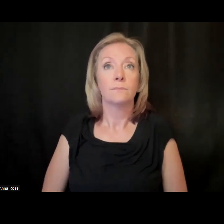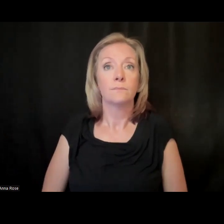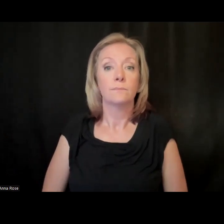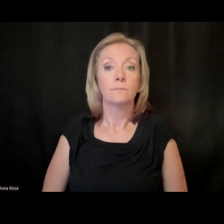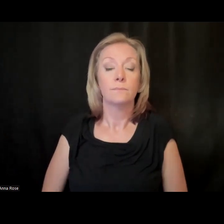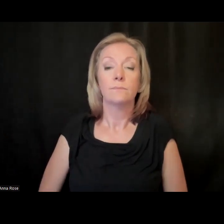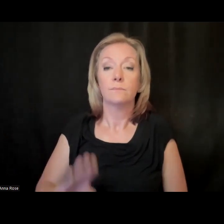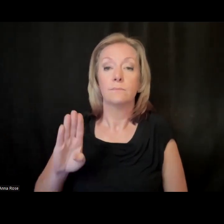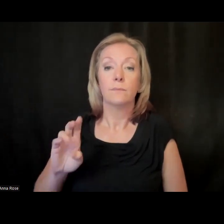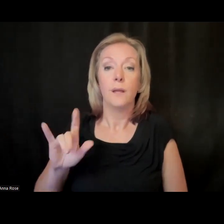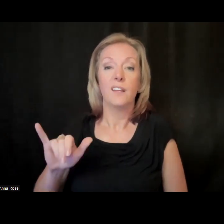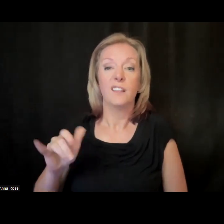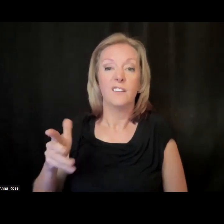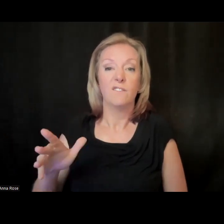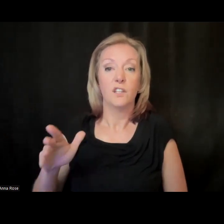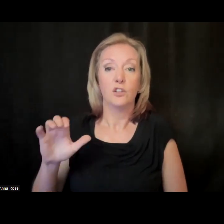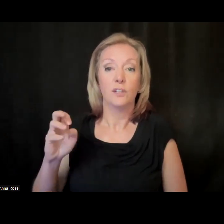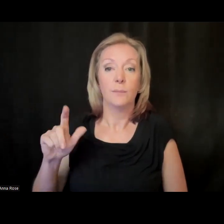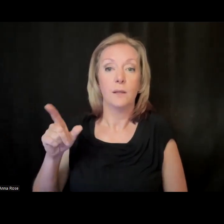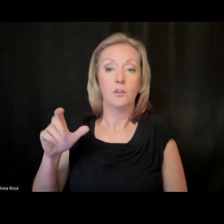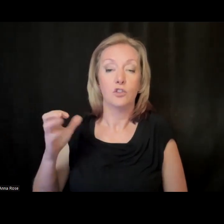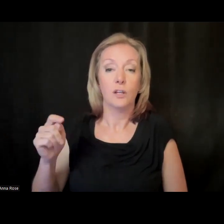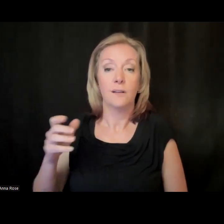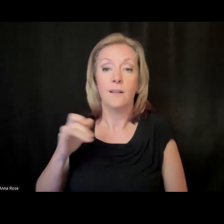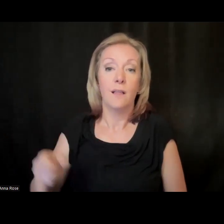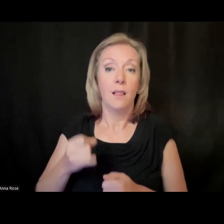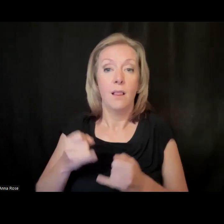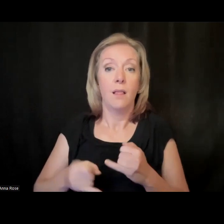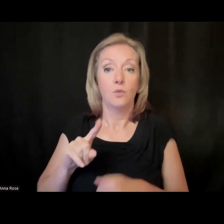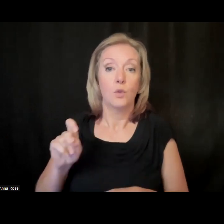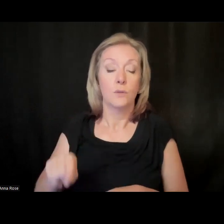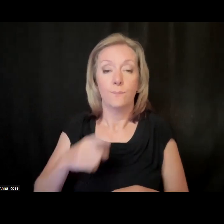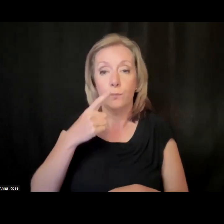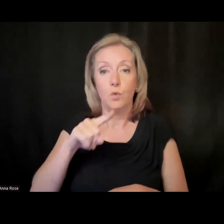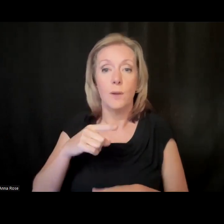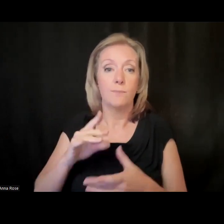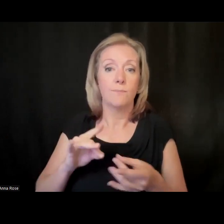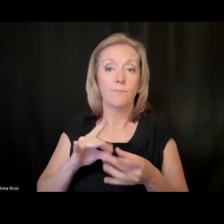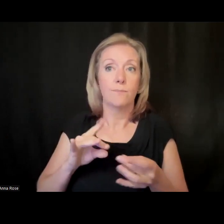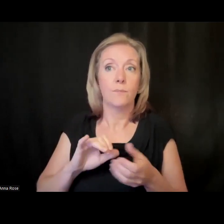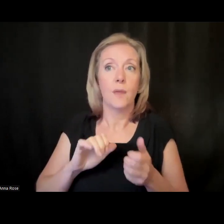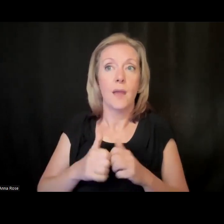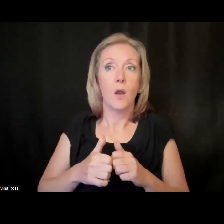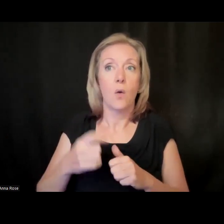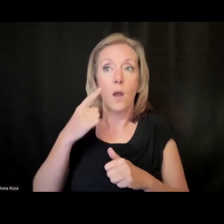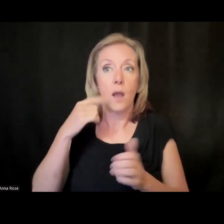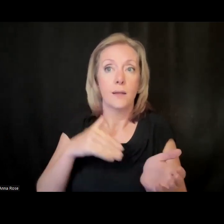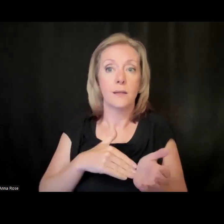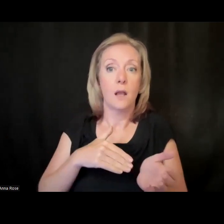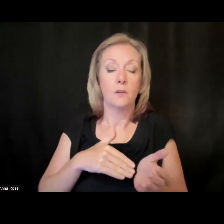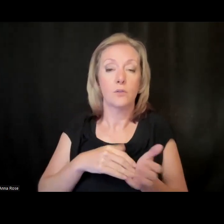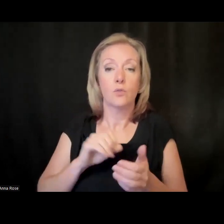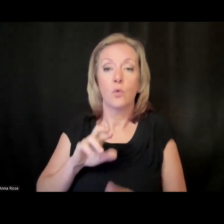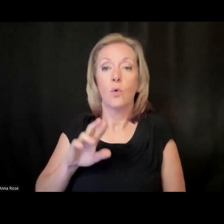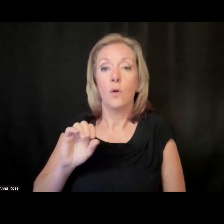And Becky put her email in the chat. All right, last question. Can you touch on how our optometrists or